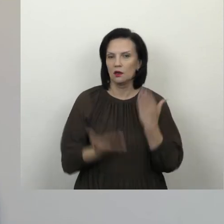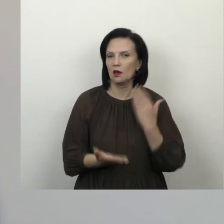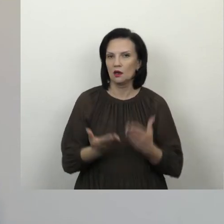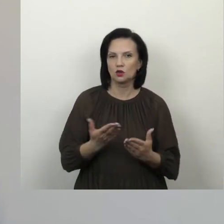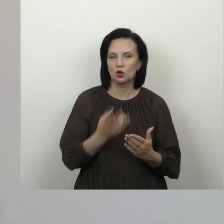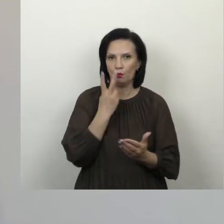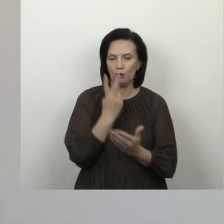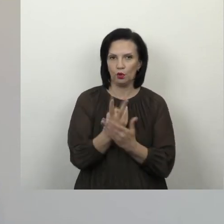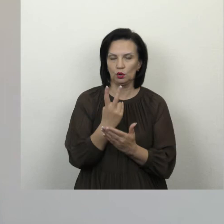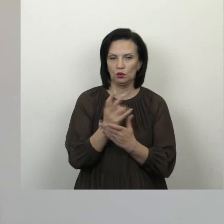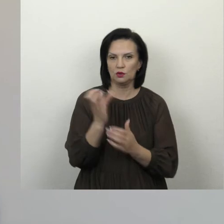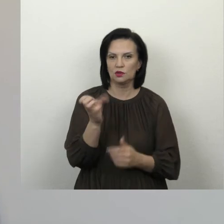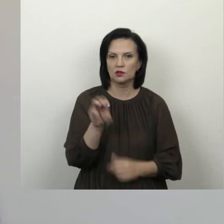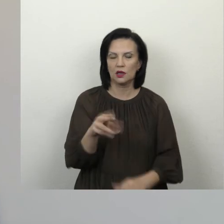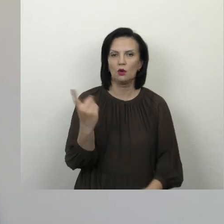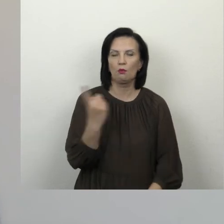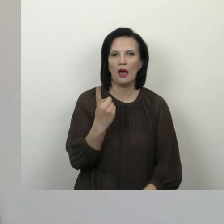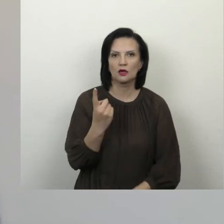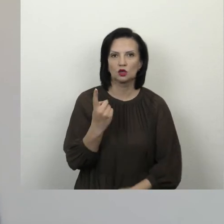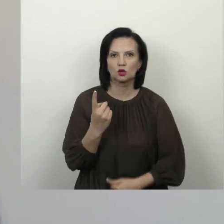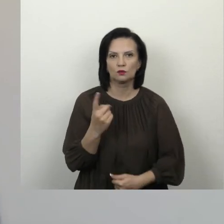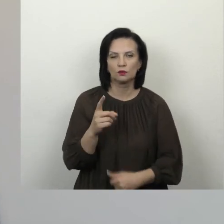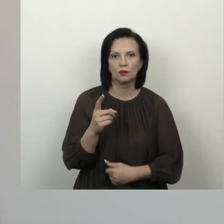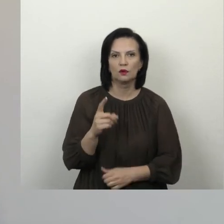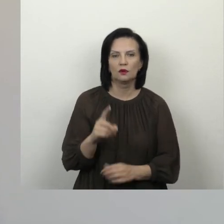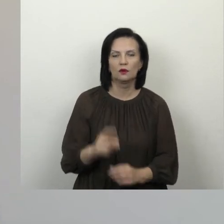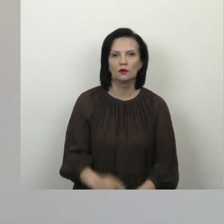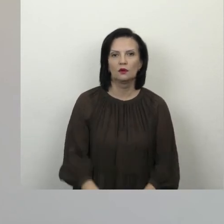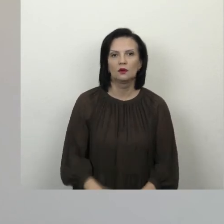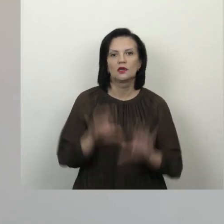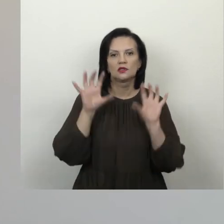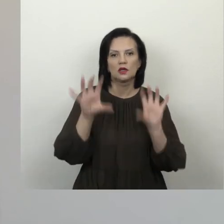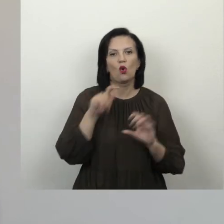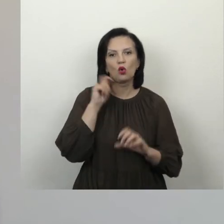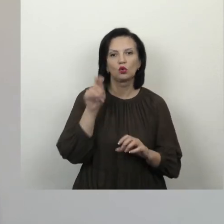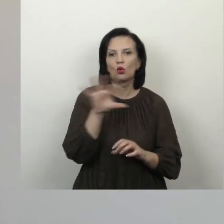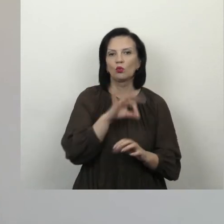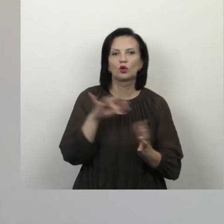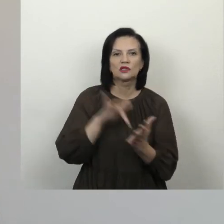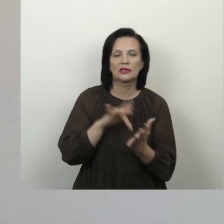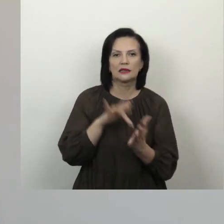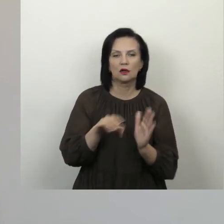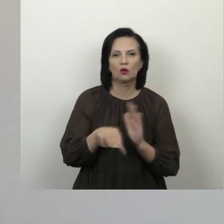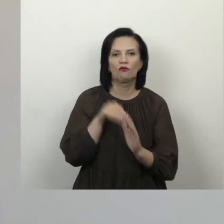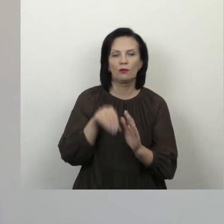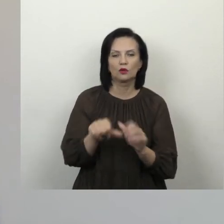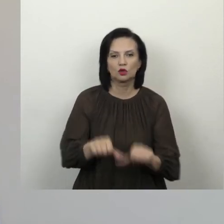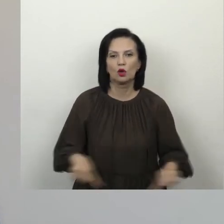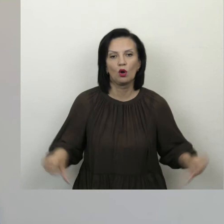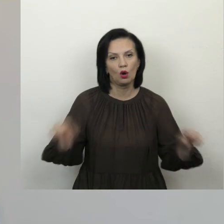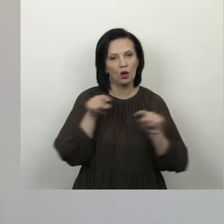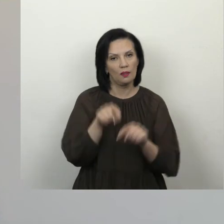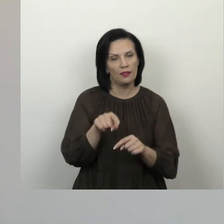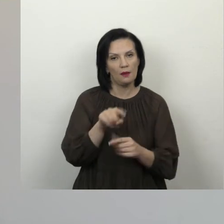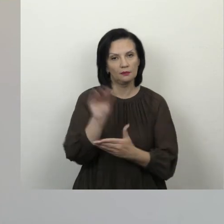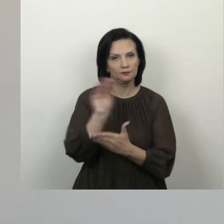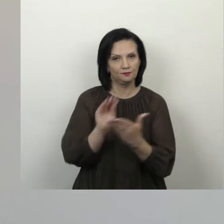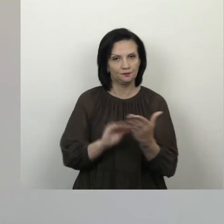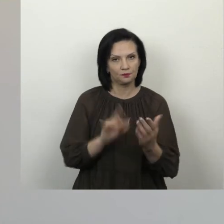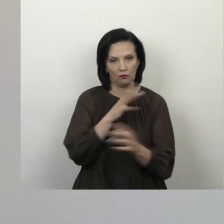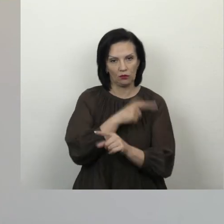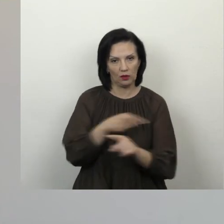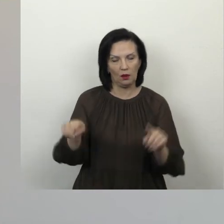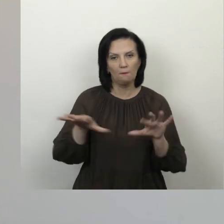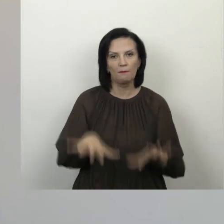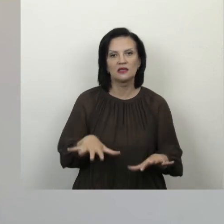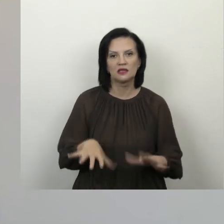Besides, if we look at Article 1 of the law of Ukraine on the Central Election Commission, it says